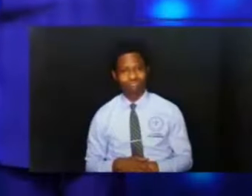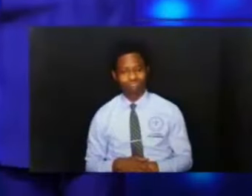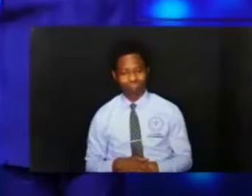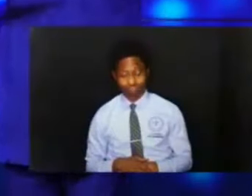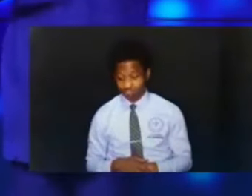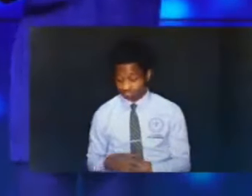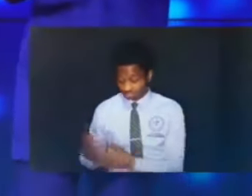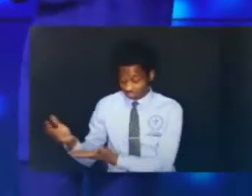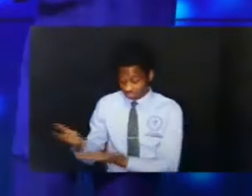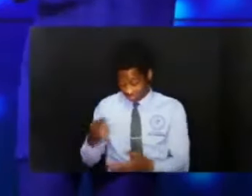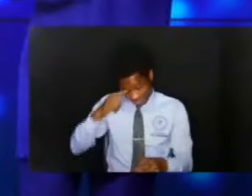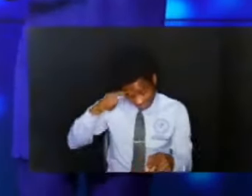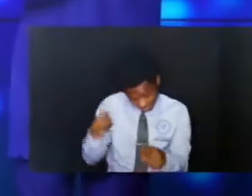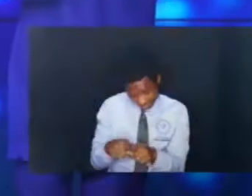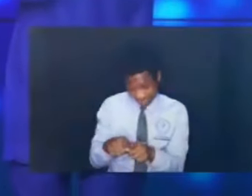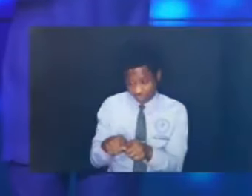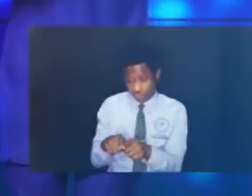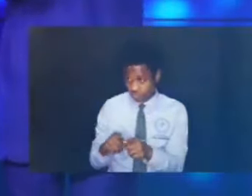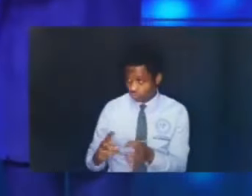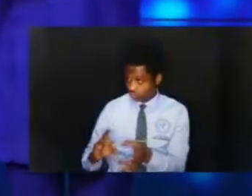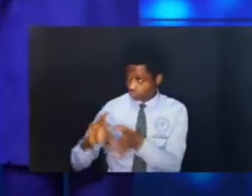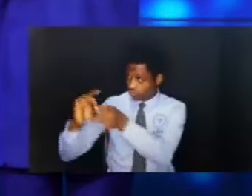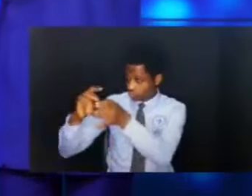Bringing into agreement or harmony.